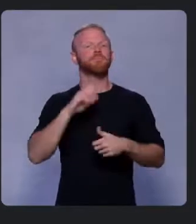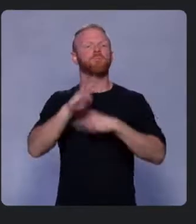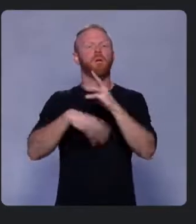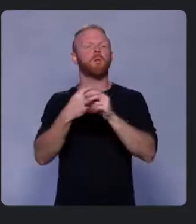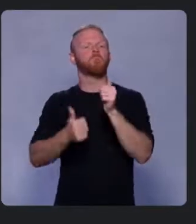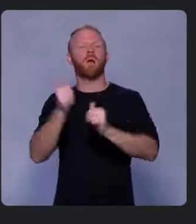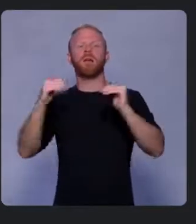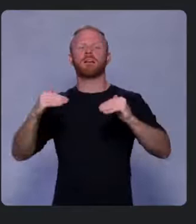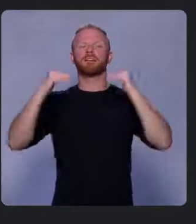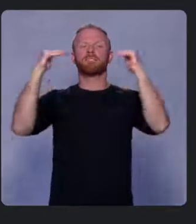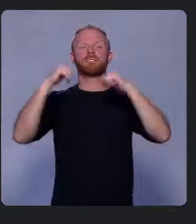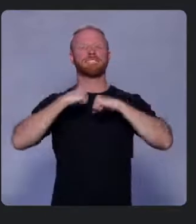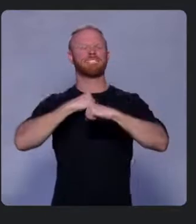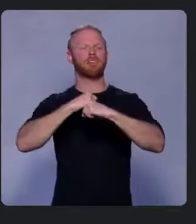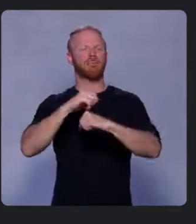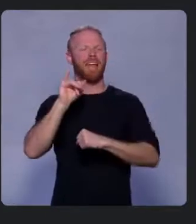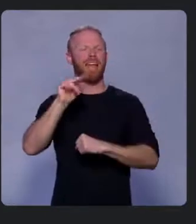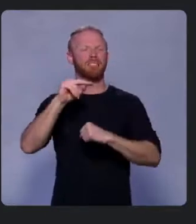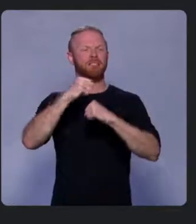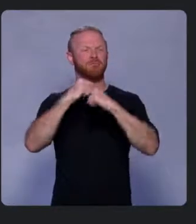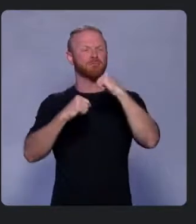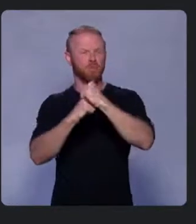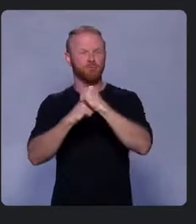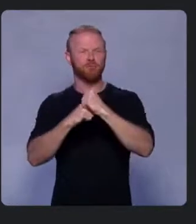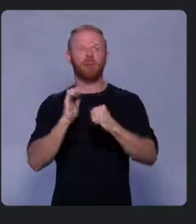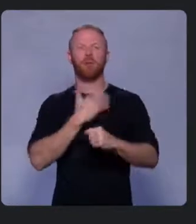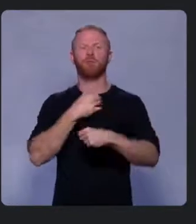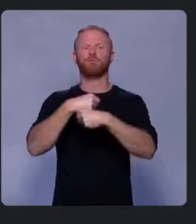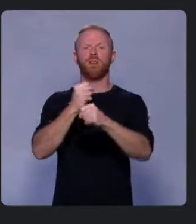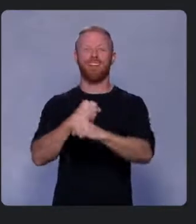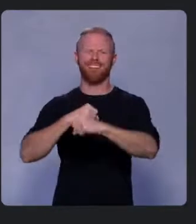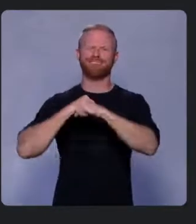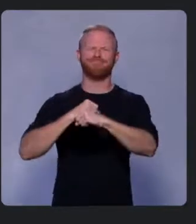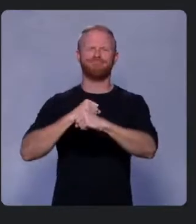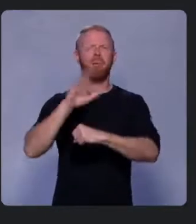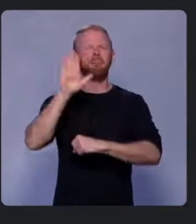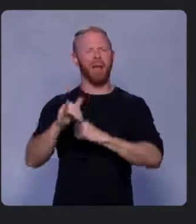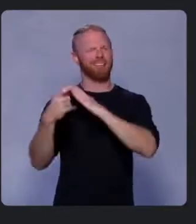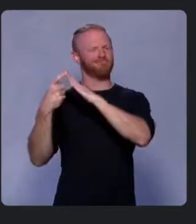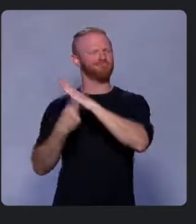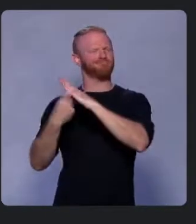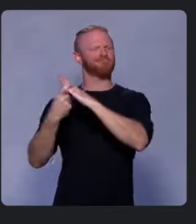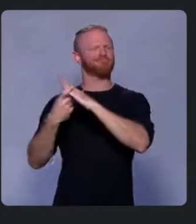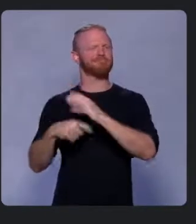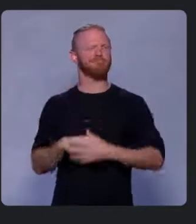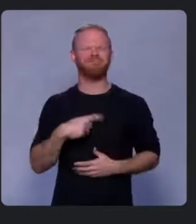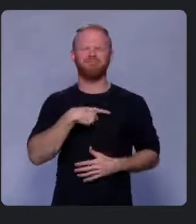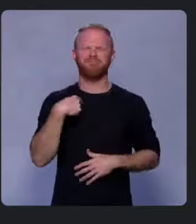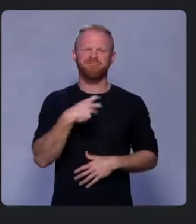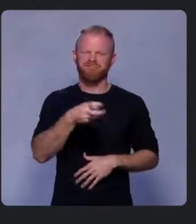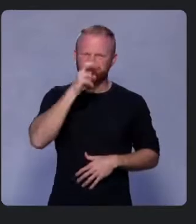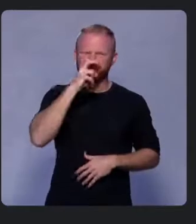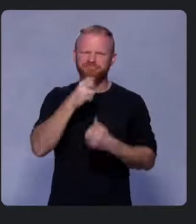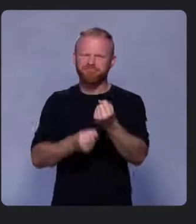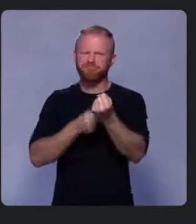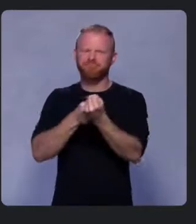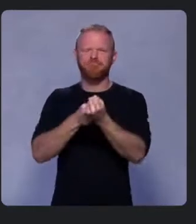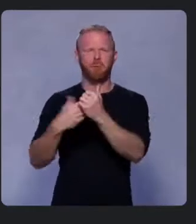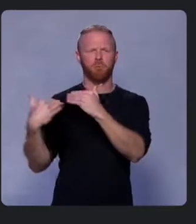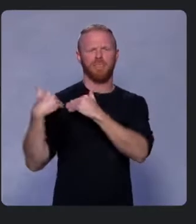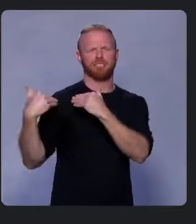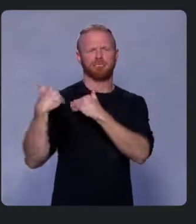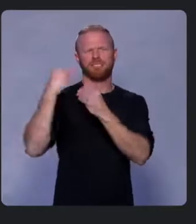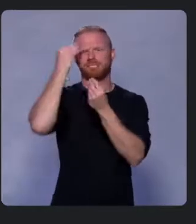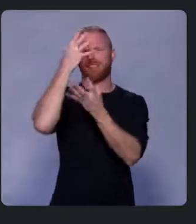security infrastructures, our products are secure by default. We strictly uphold responsible data